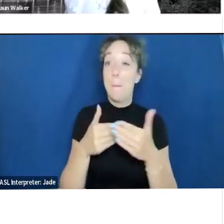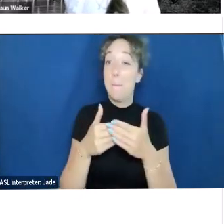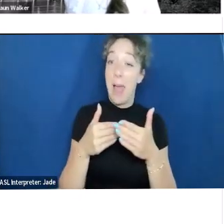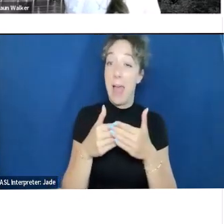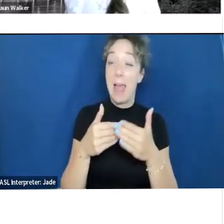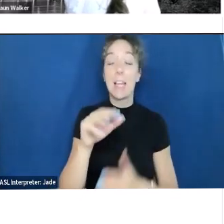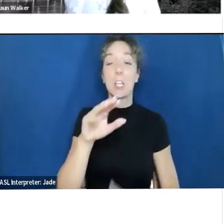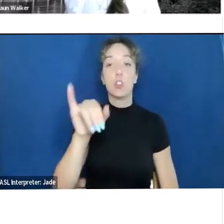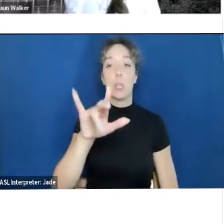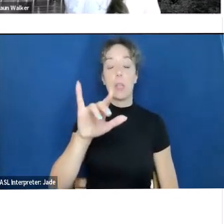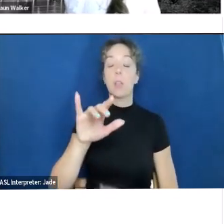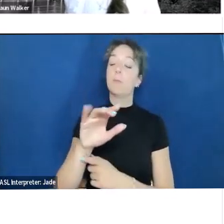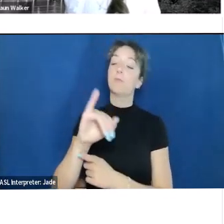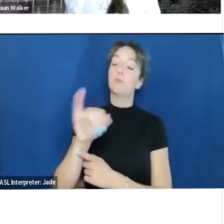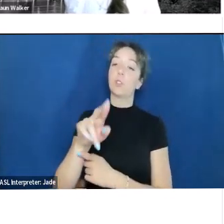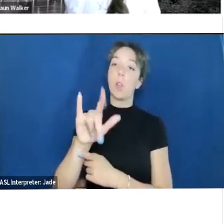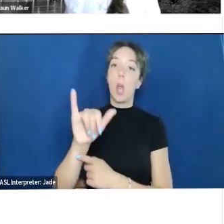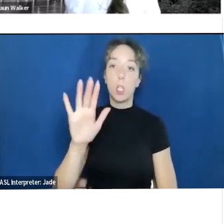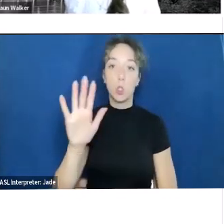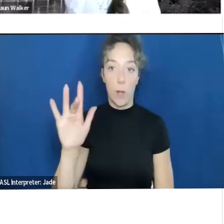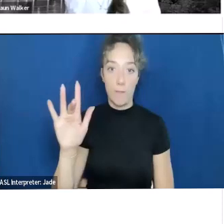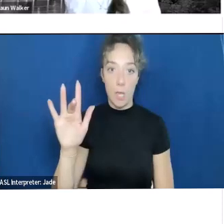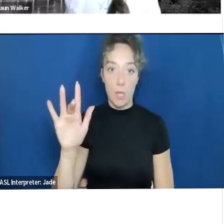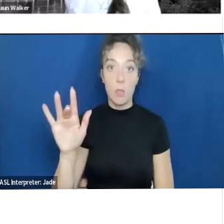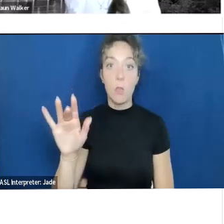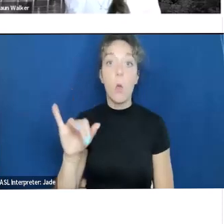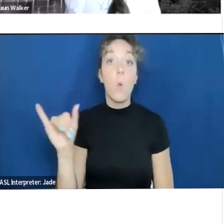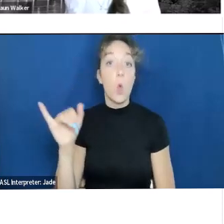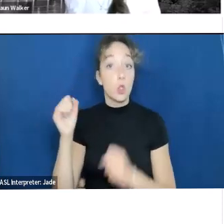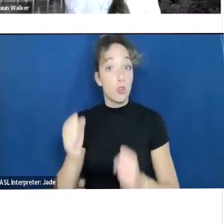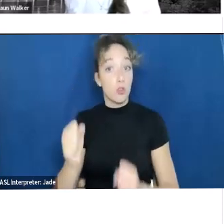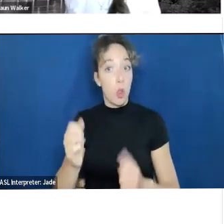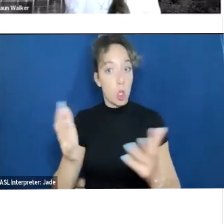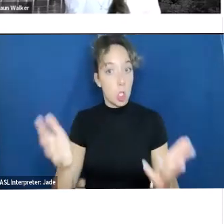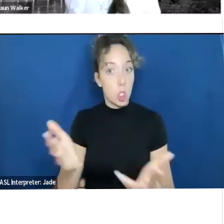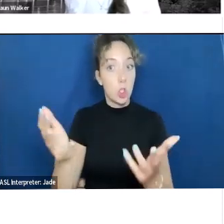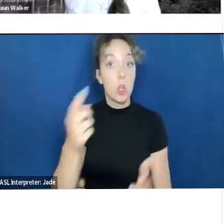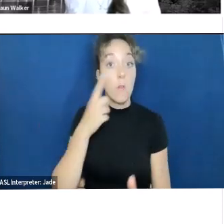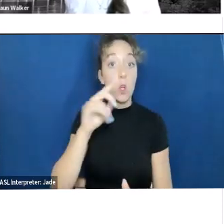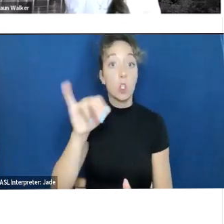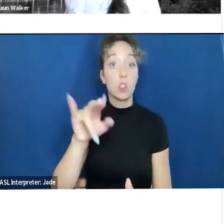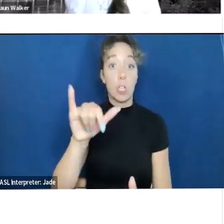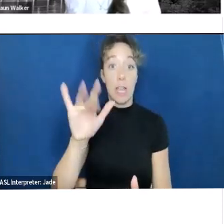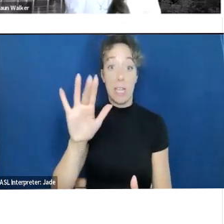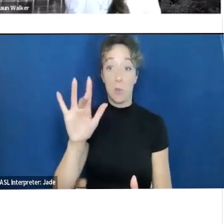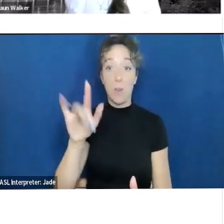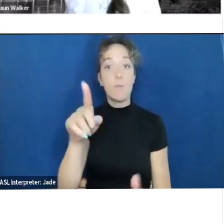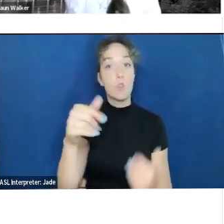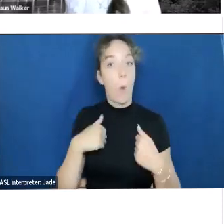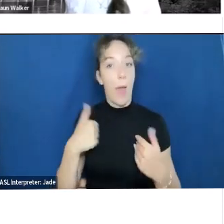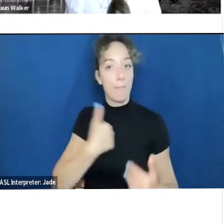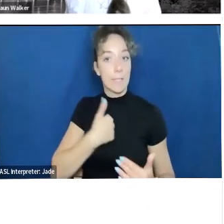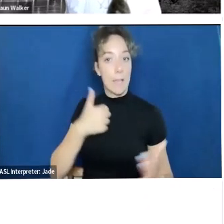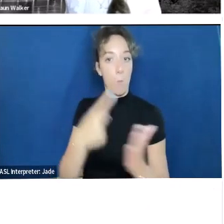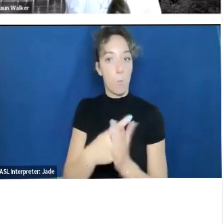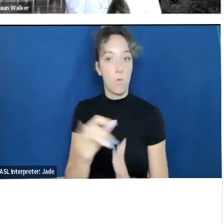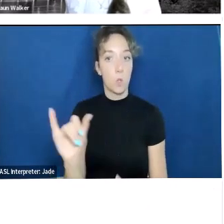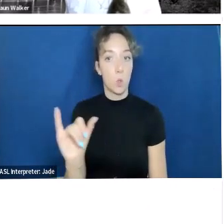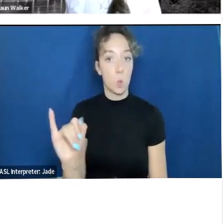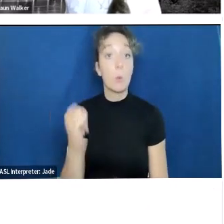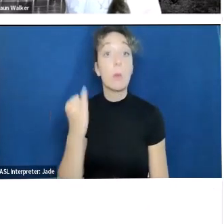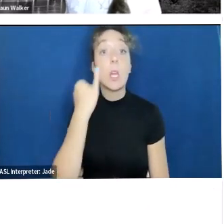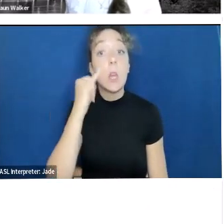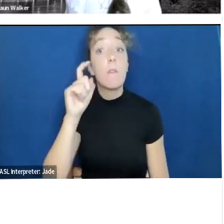Also, for your July 25th, we strongly encourage you to have SELPA approval. If need be, you can